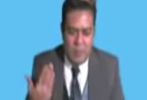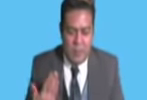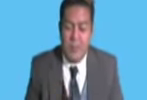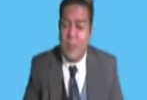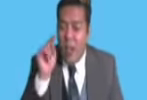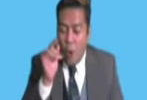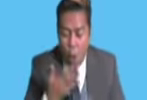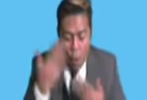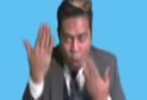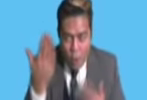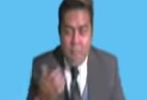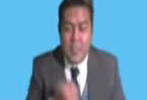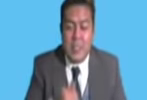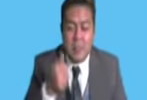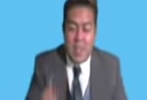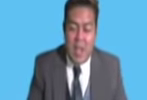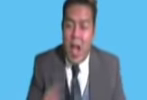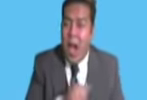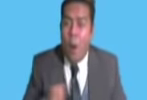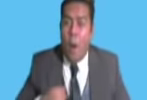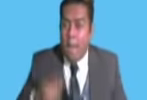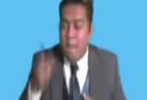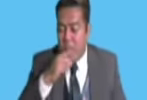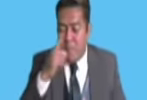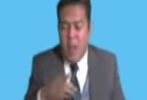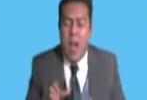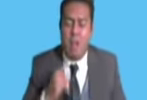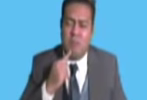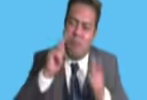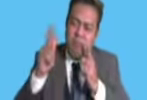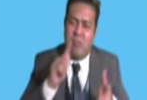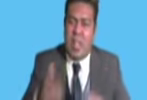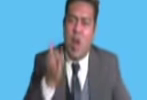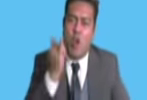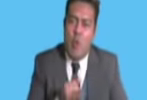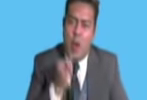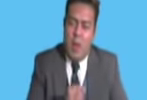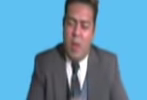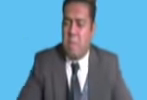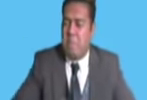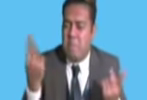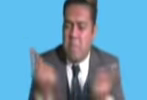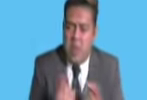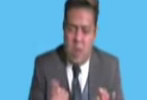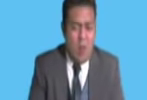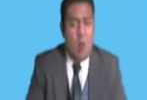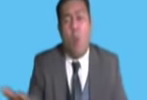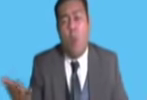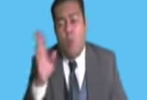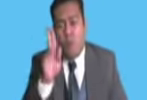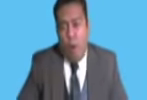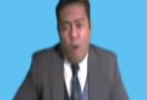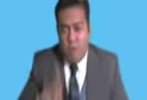Honorable Speaker, our people are screaming in pain over crime, poverty,